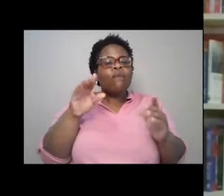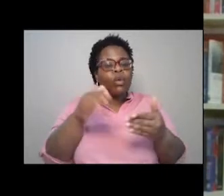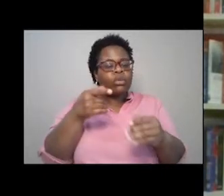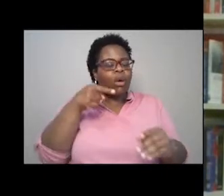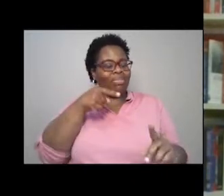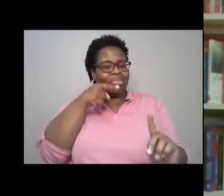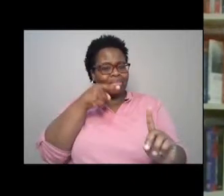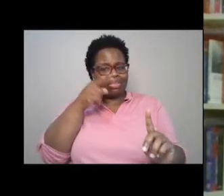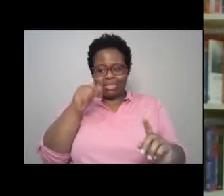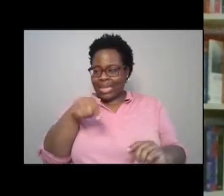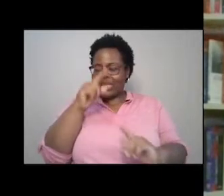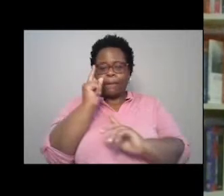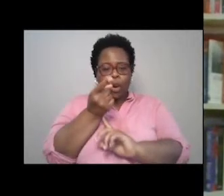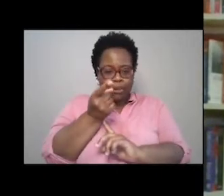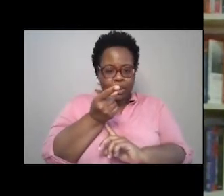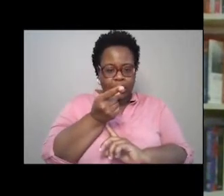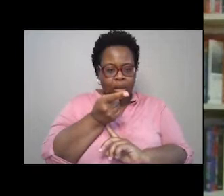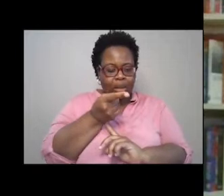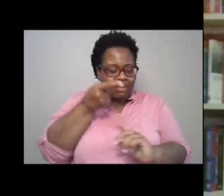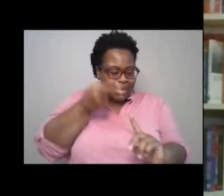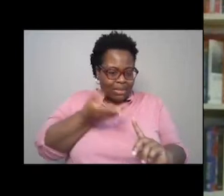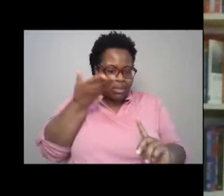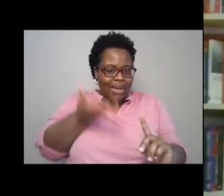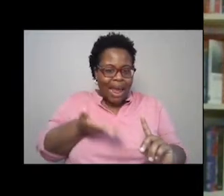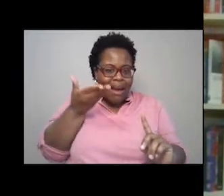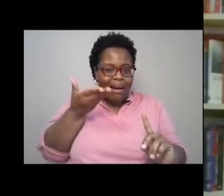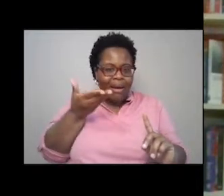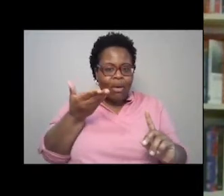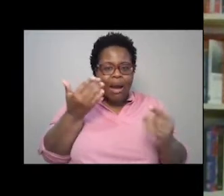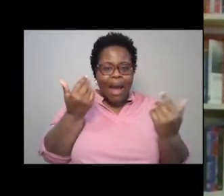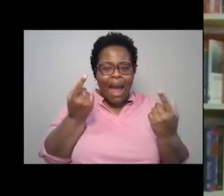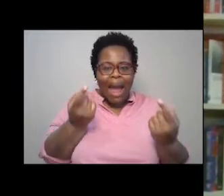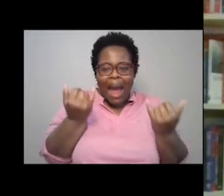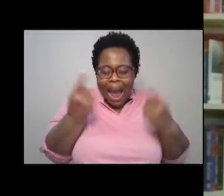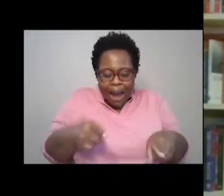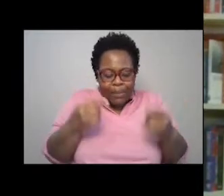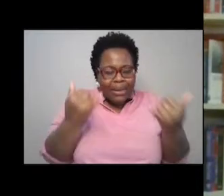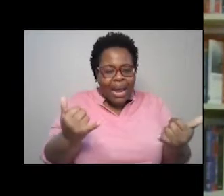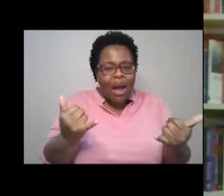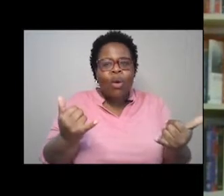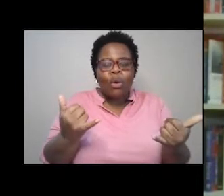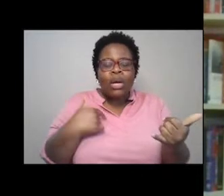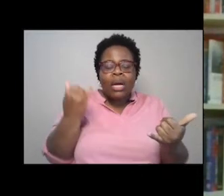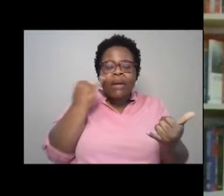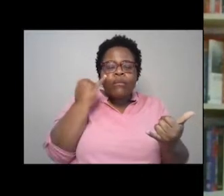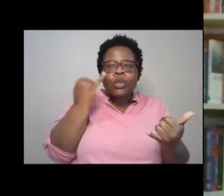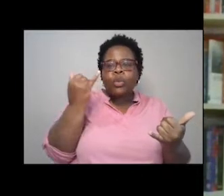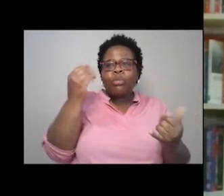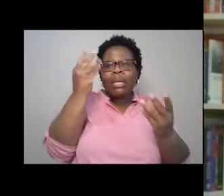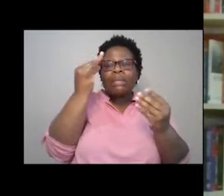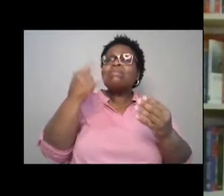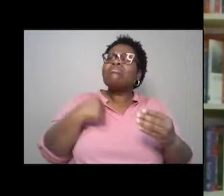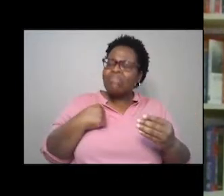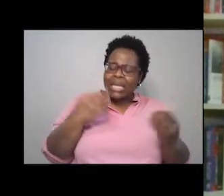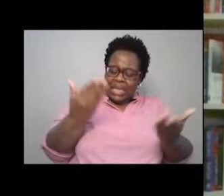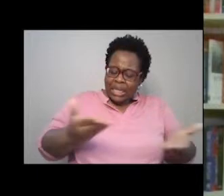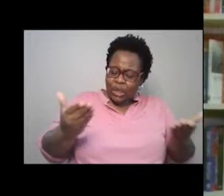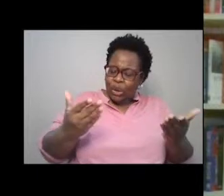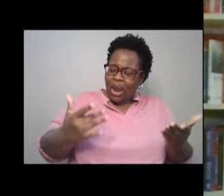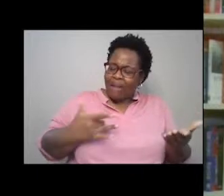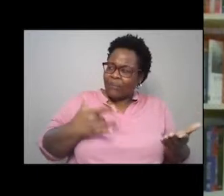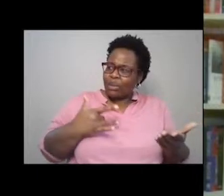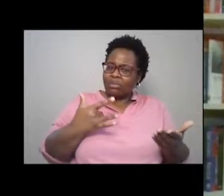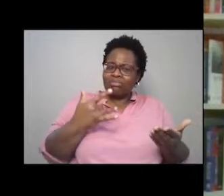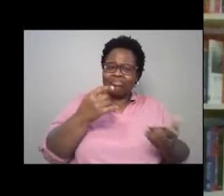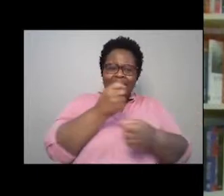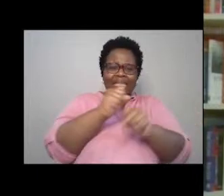okay right now, I'm speaking to you, we're okay. And if we can experience that safety,